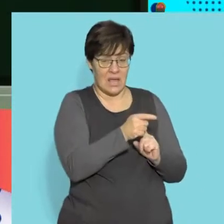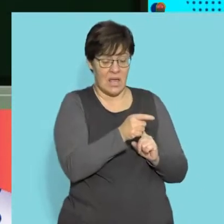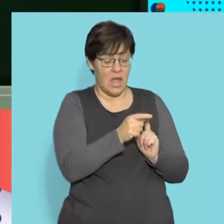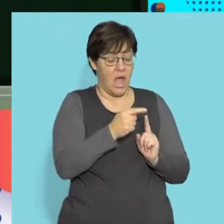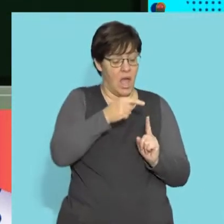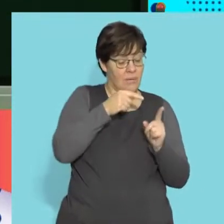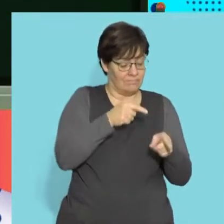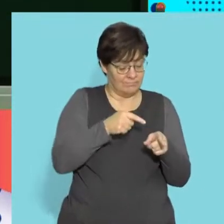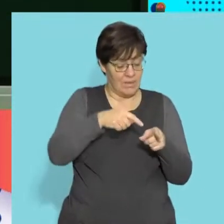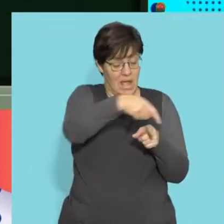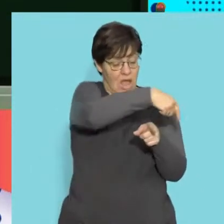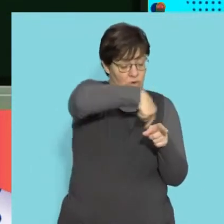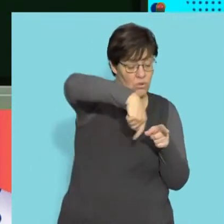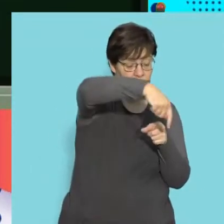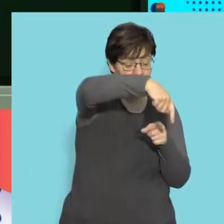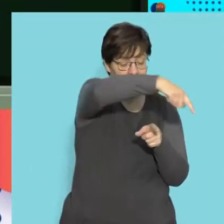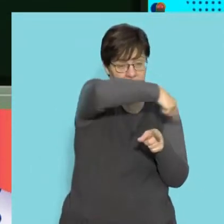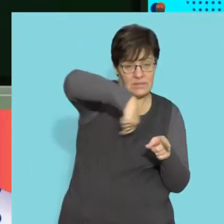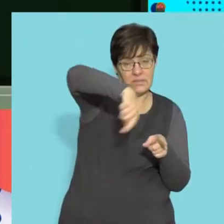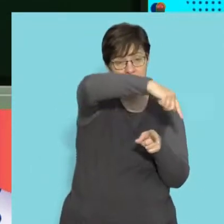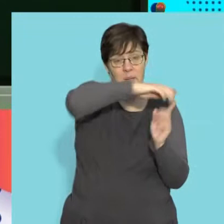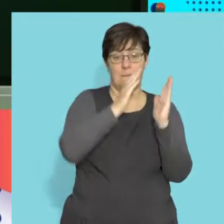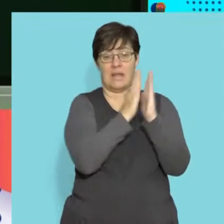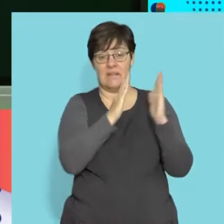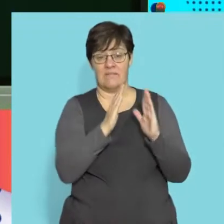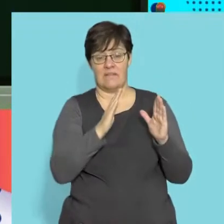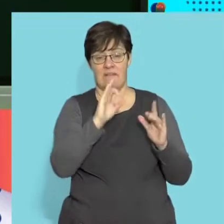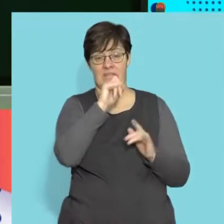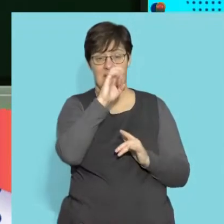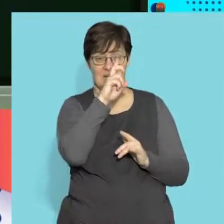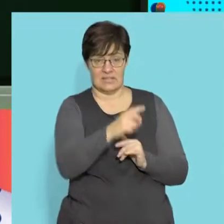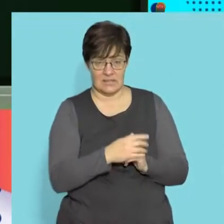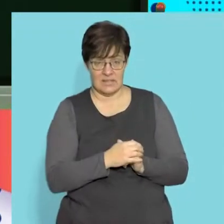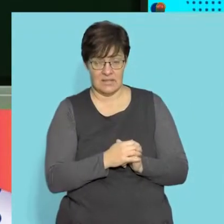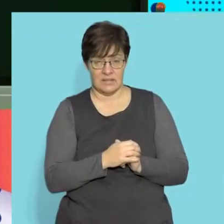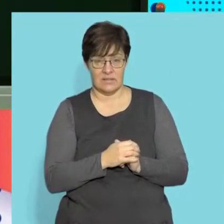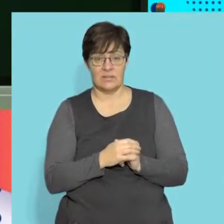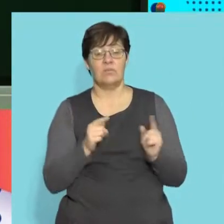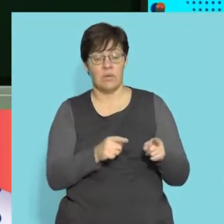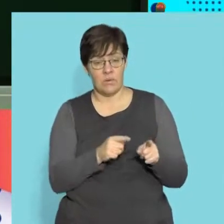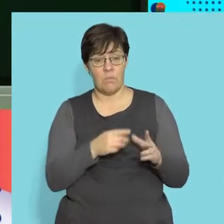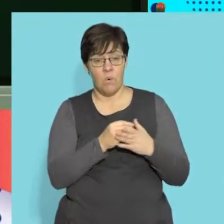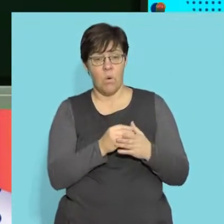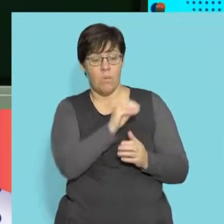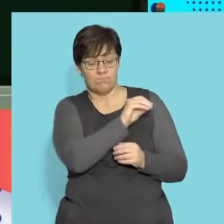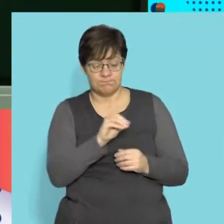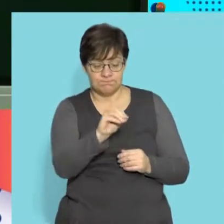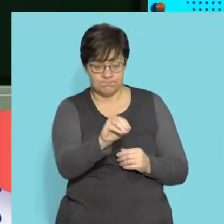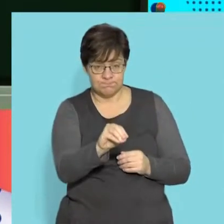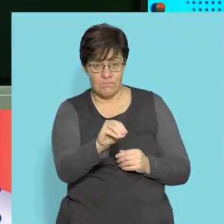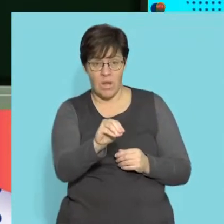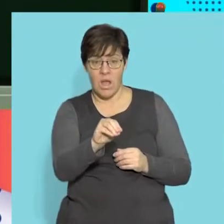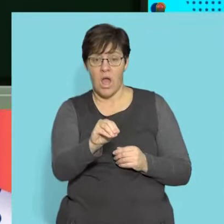conductor, around that current-carrying conductor, there's a magnetic field. And if we put a local magnetic field into